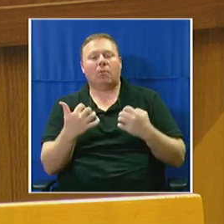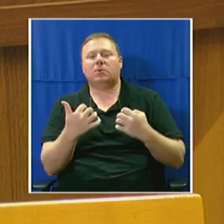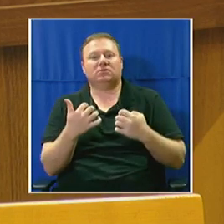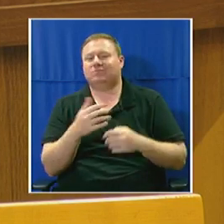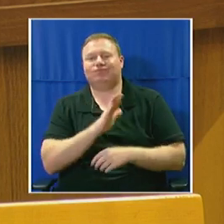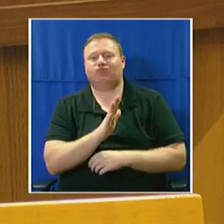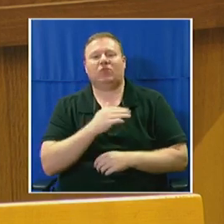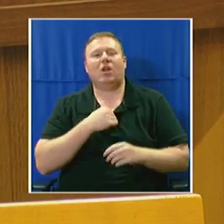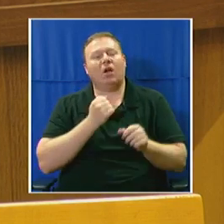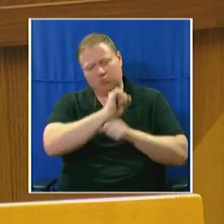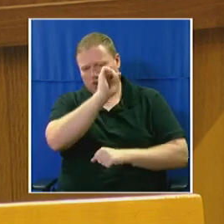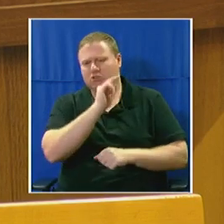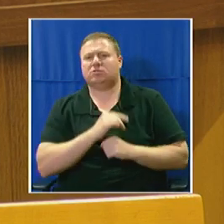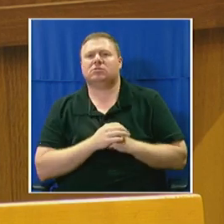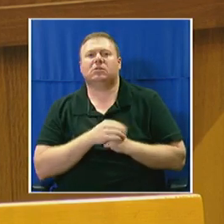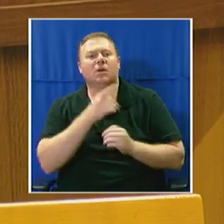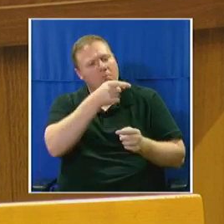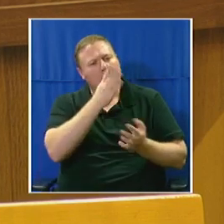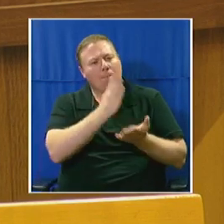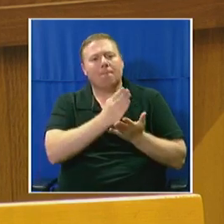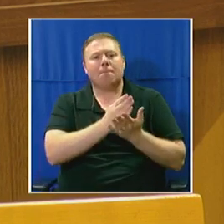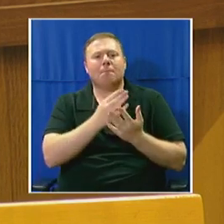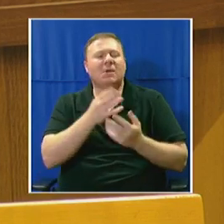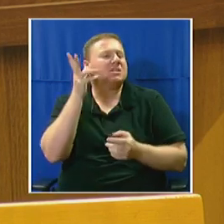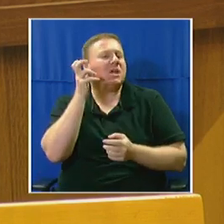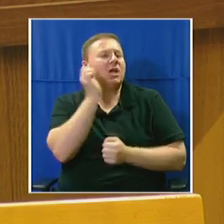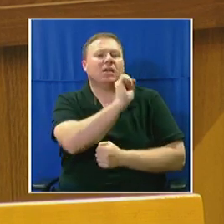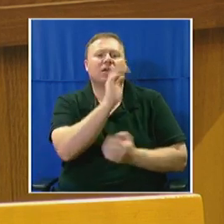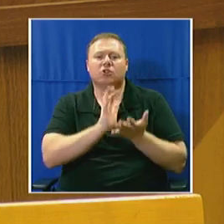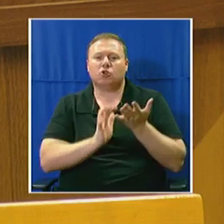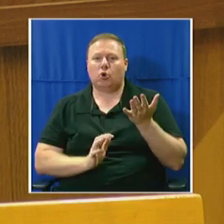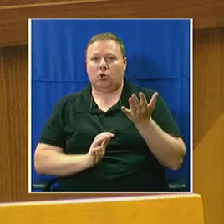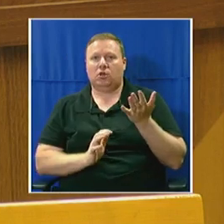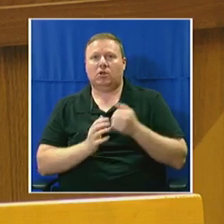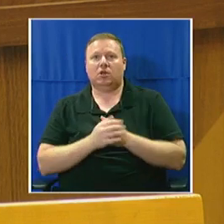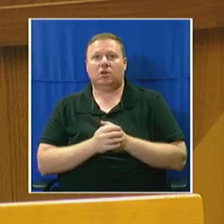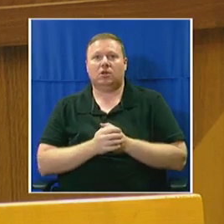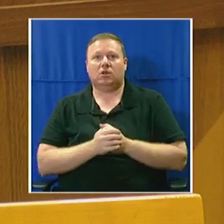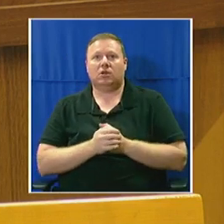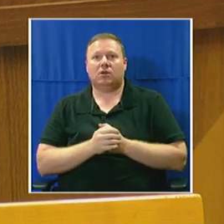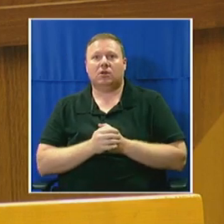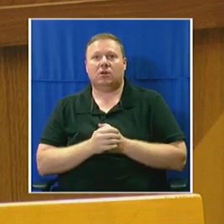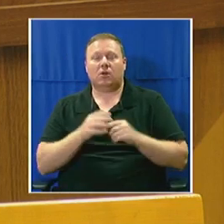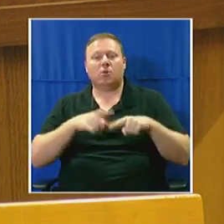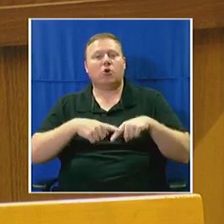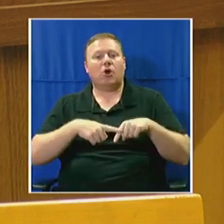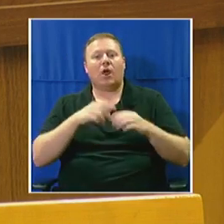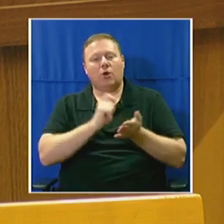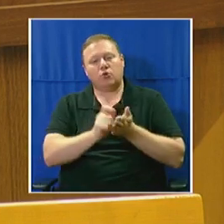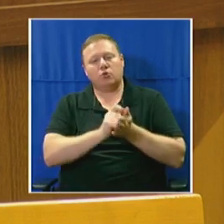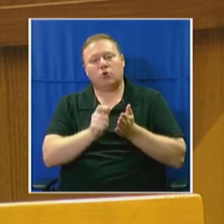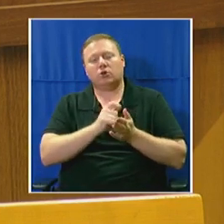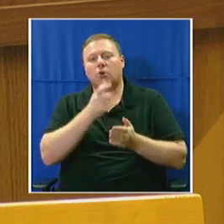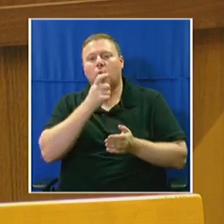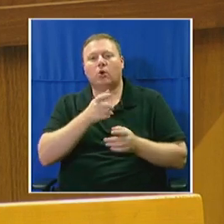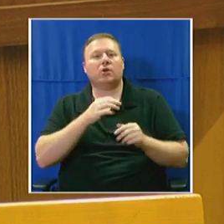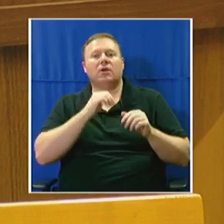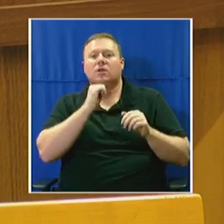M an audience with the parliament of the people people must be never be irritated to hear others